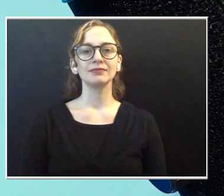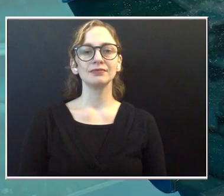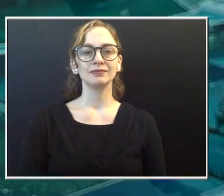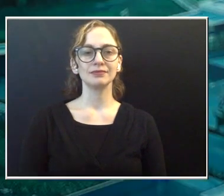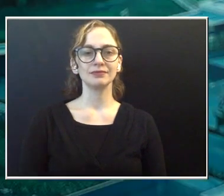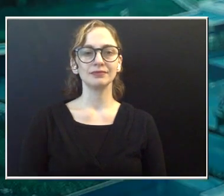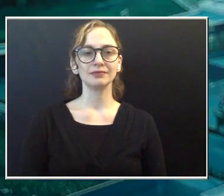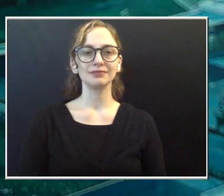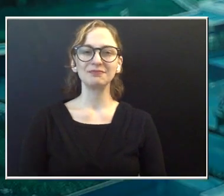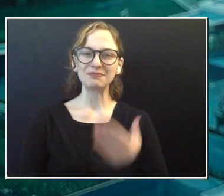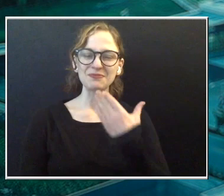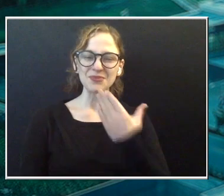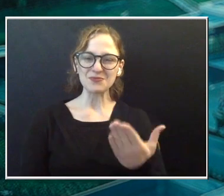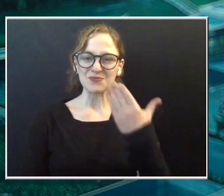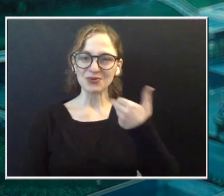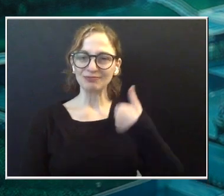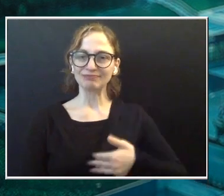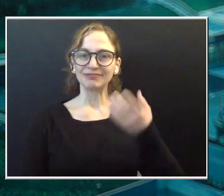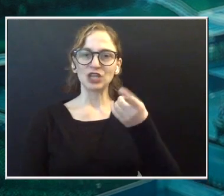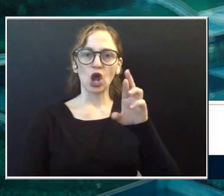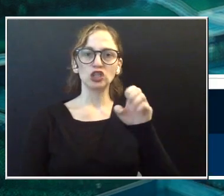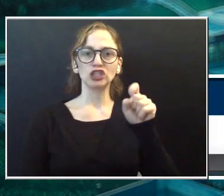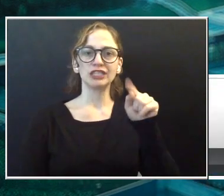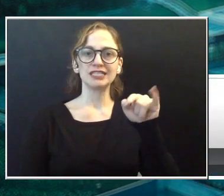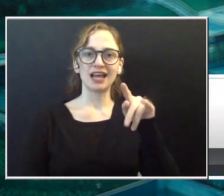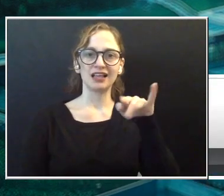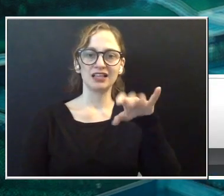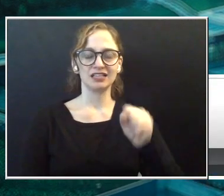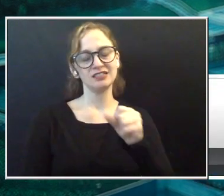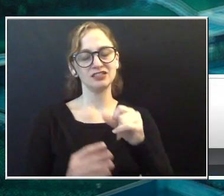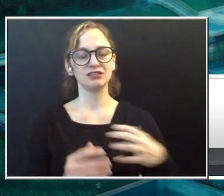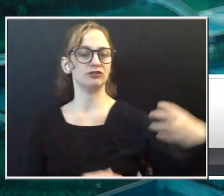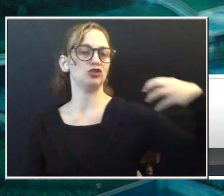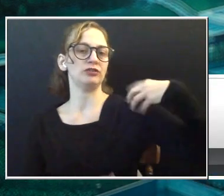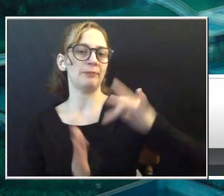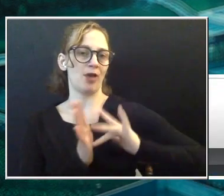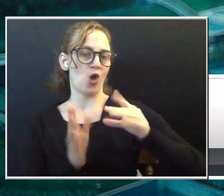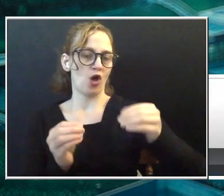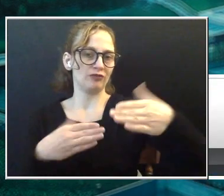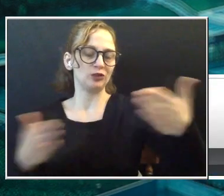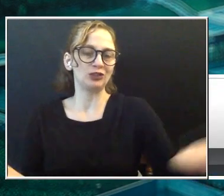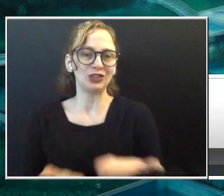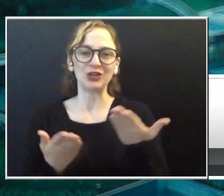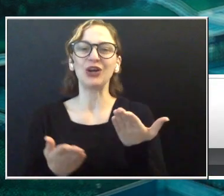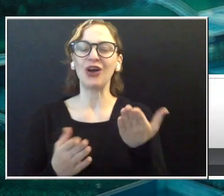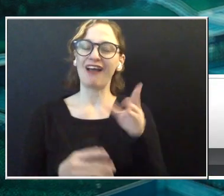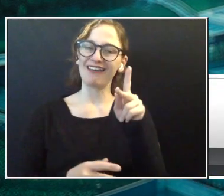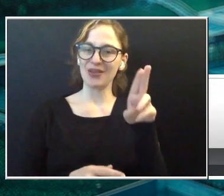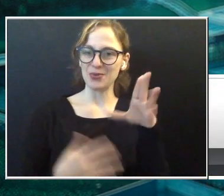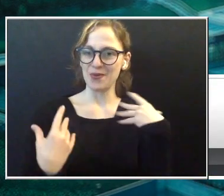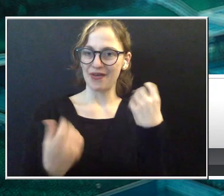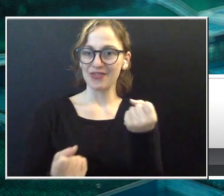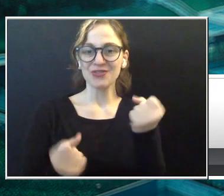Hey, good morning. I'm Dr. Stites, Chief Medical Officer here at the University of Kansas Health System. Welcome back to Open Mics with Dr. Stites.